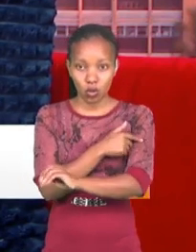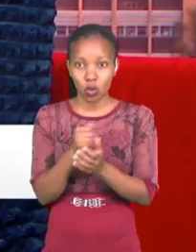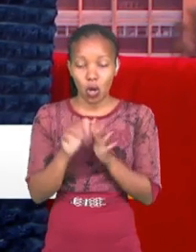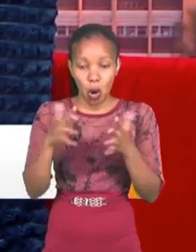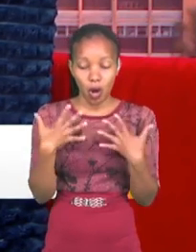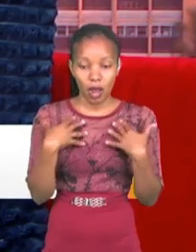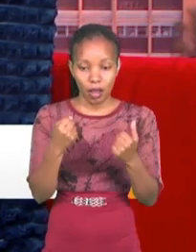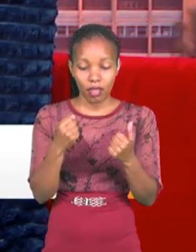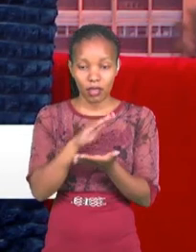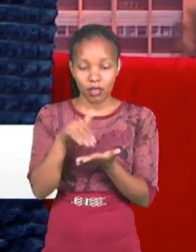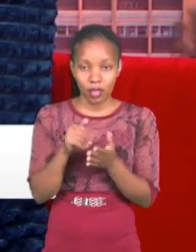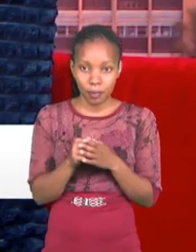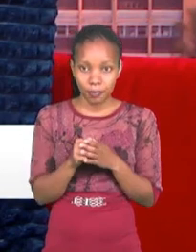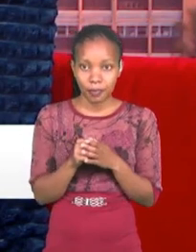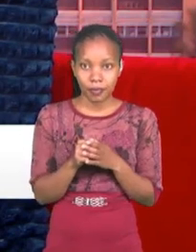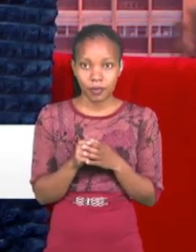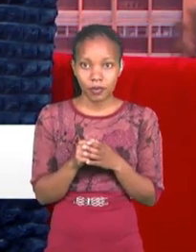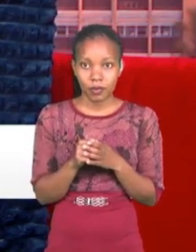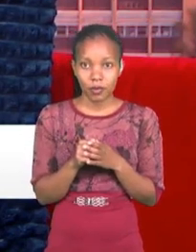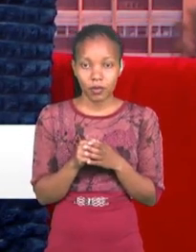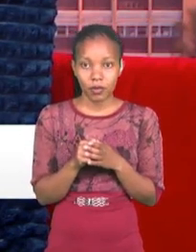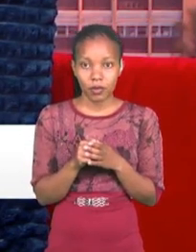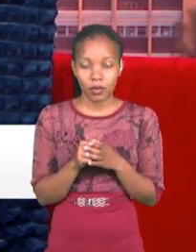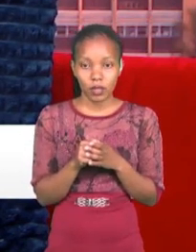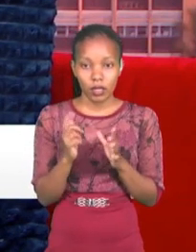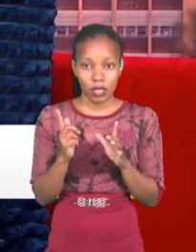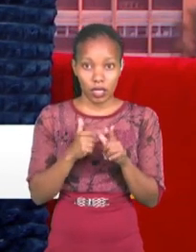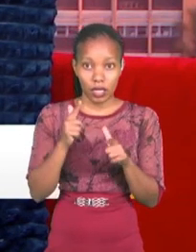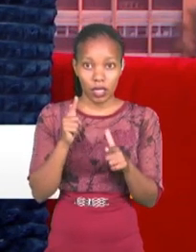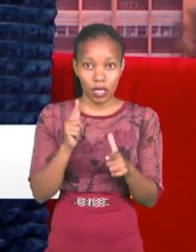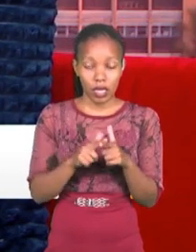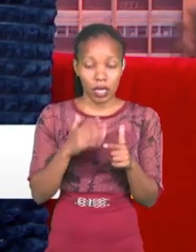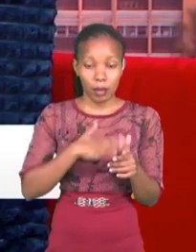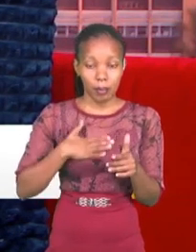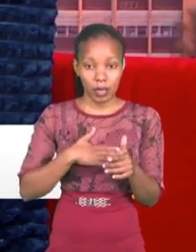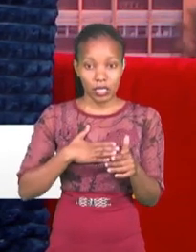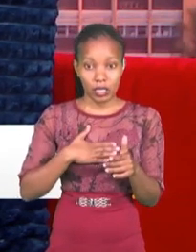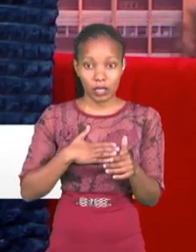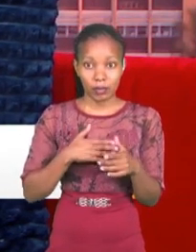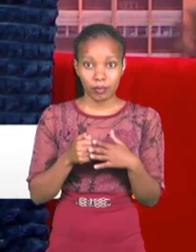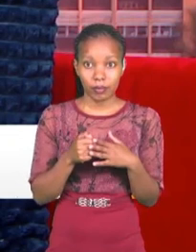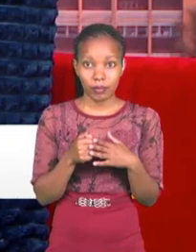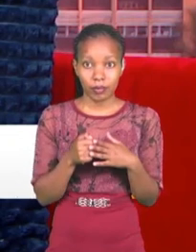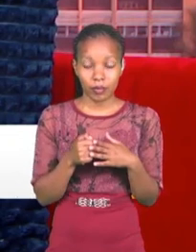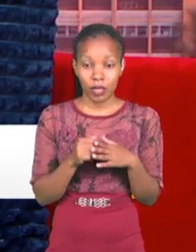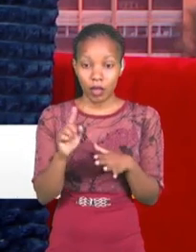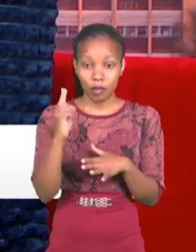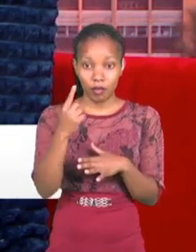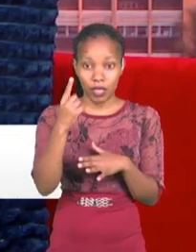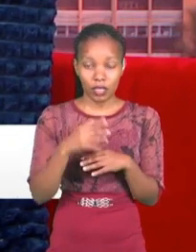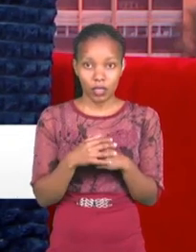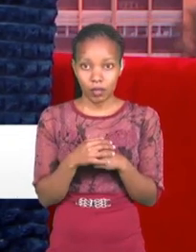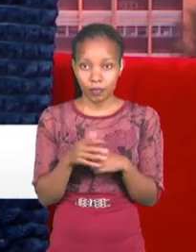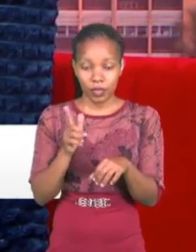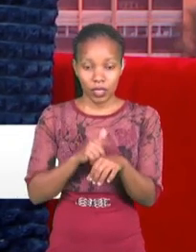health facility where there is facility available for that preterm deliveries. So see, the first minute